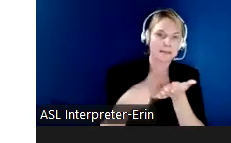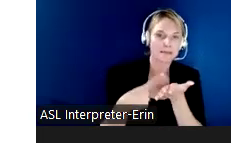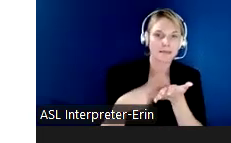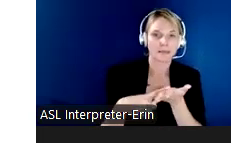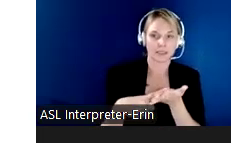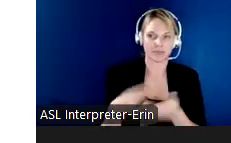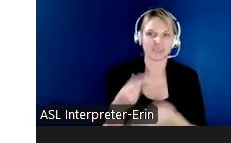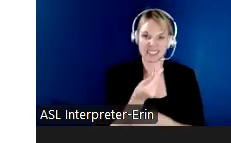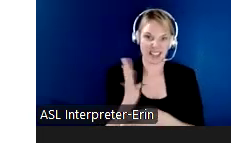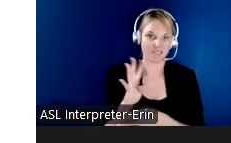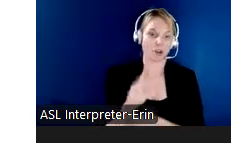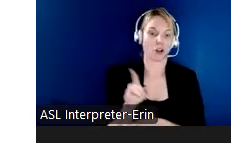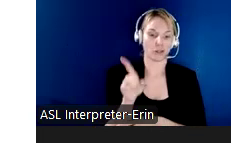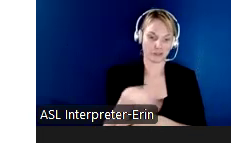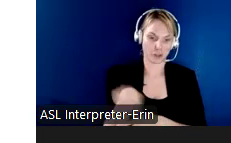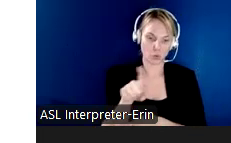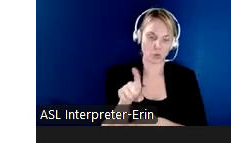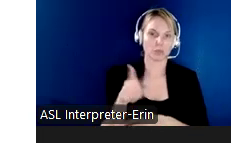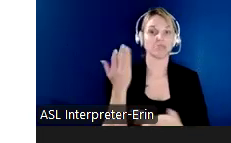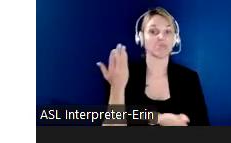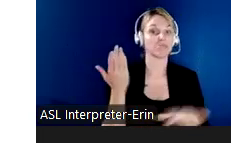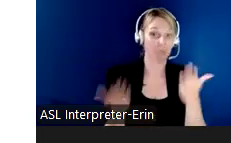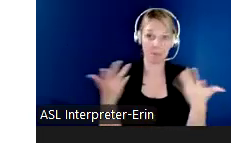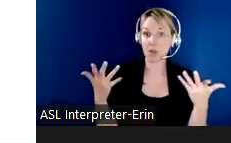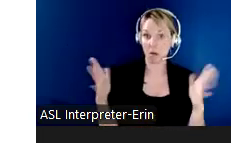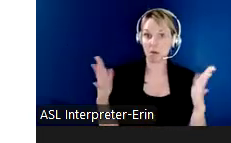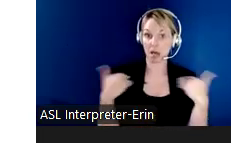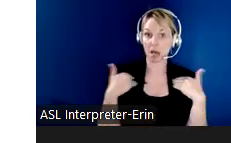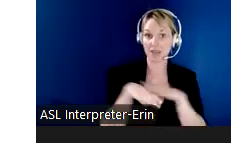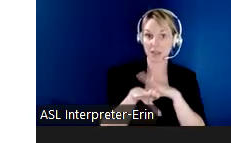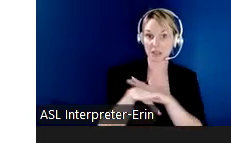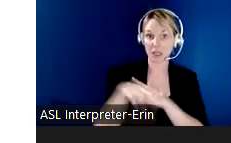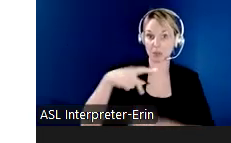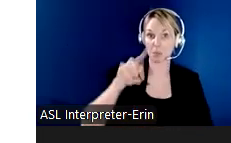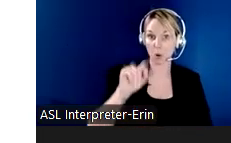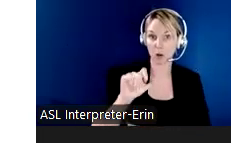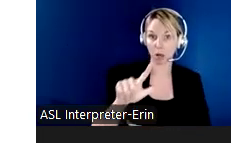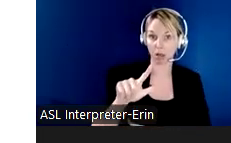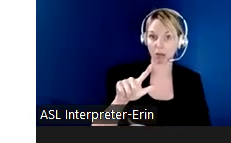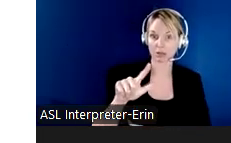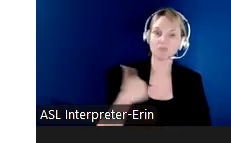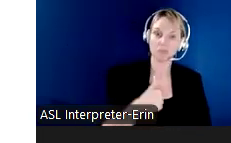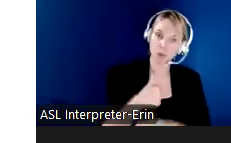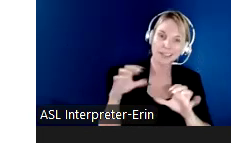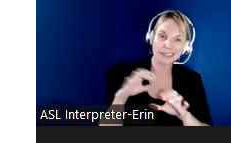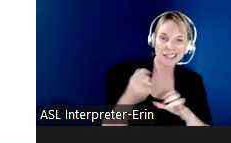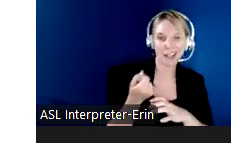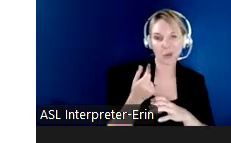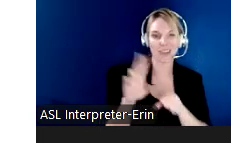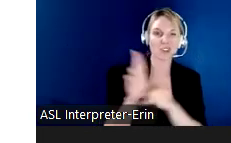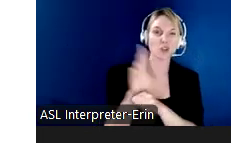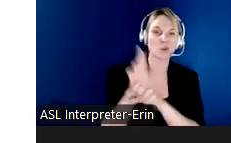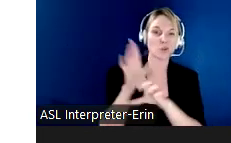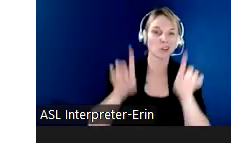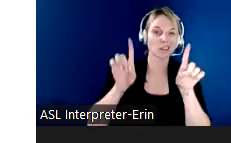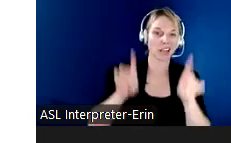were several of you who may actually already have access to the portal. We did do a couple of rounds of user testing. So if